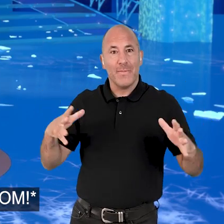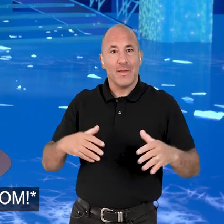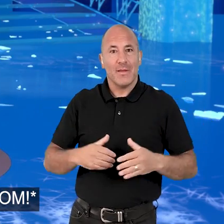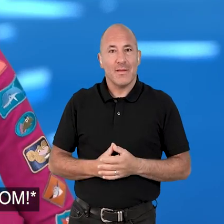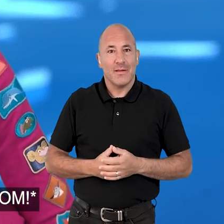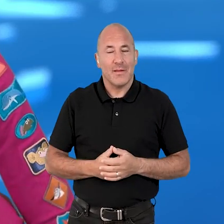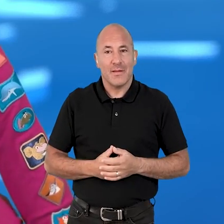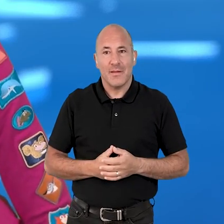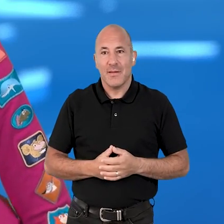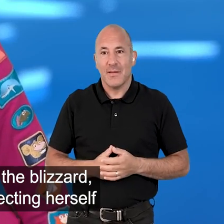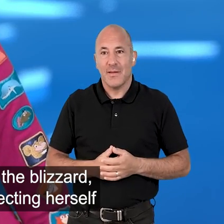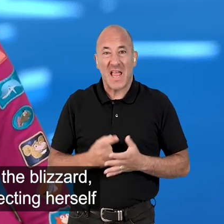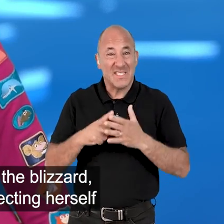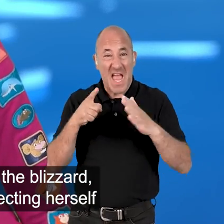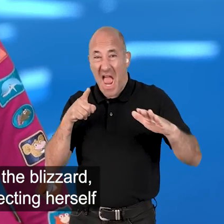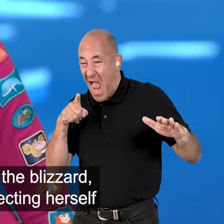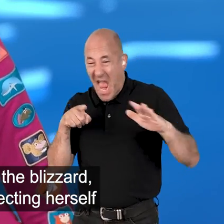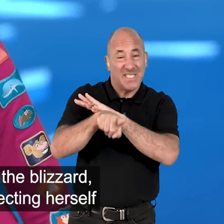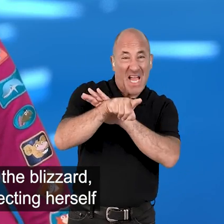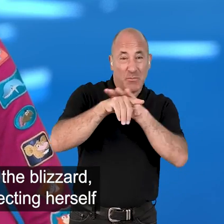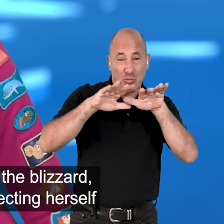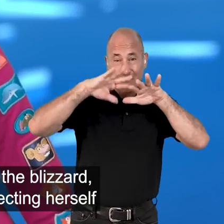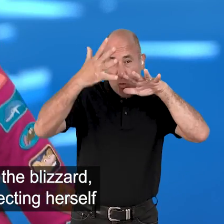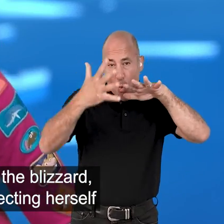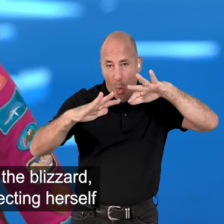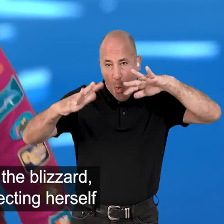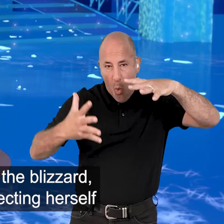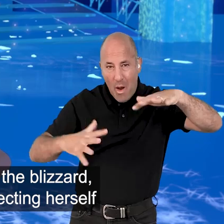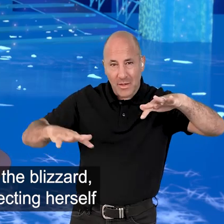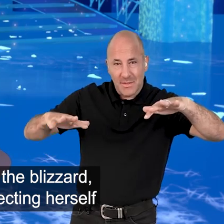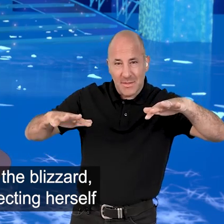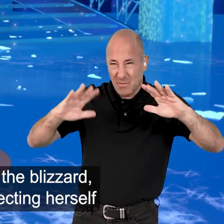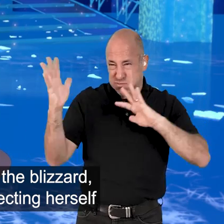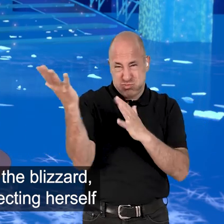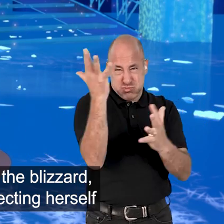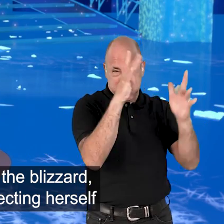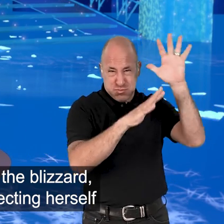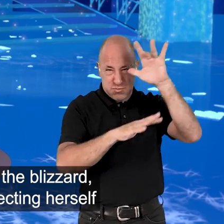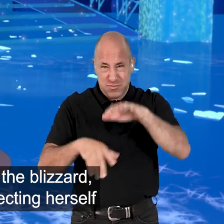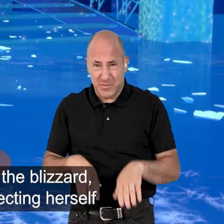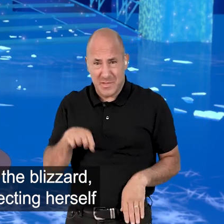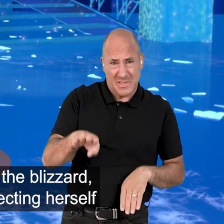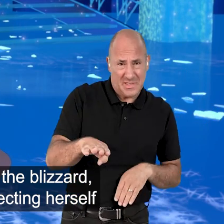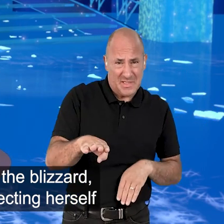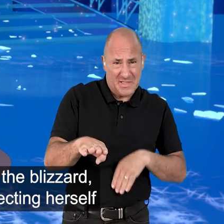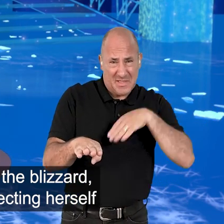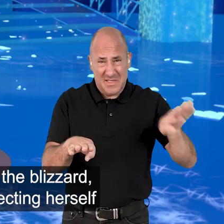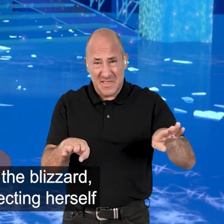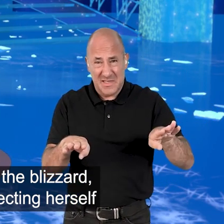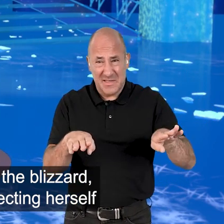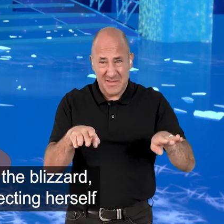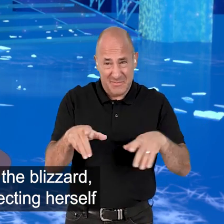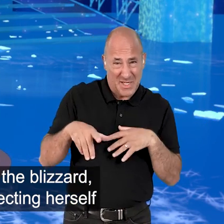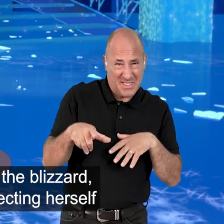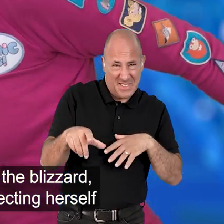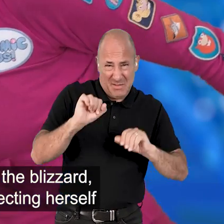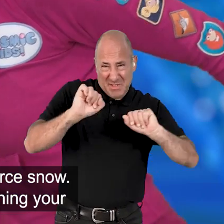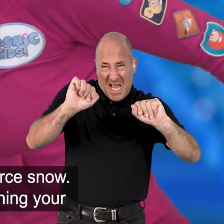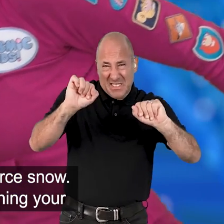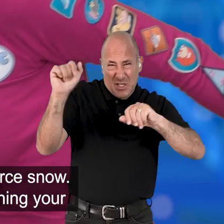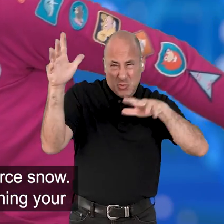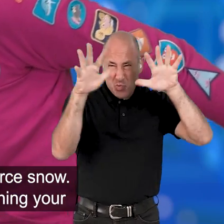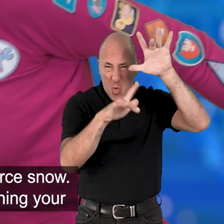boom! Elsa escapes out onto the fjord, into the blizzard. One leg forward, bend your knee, protecting